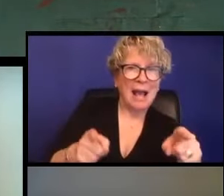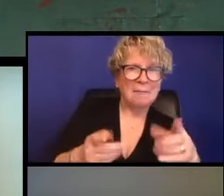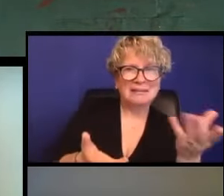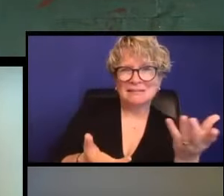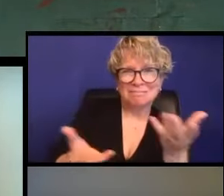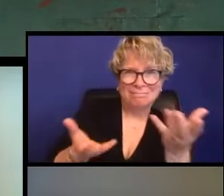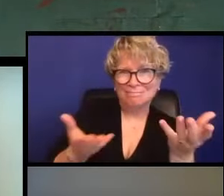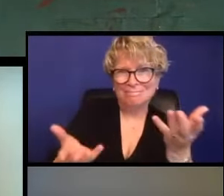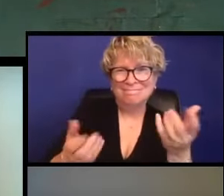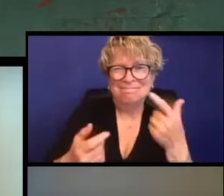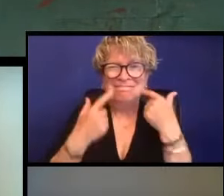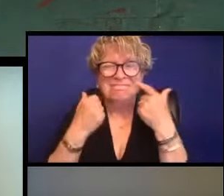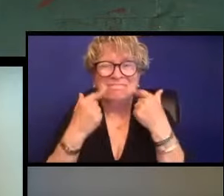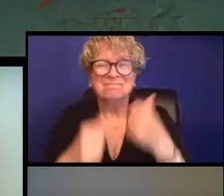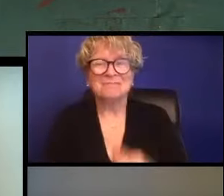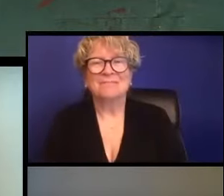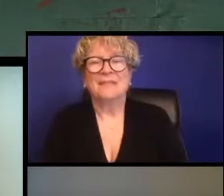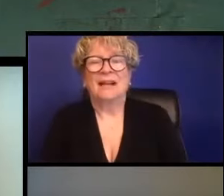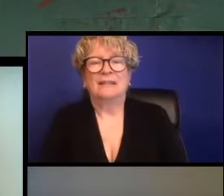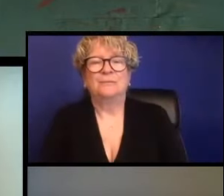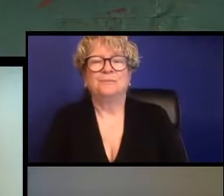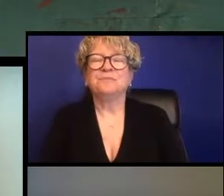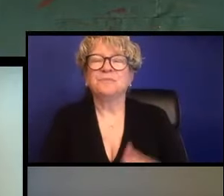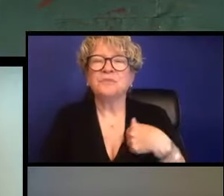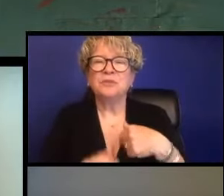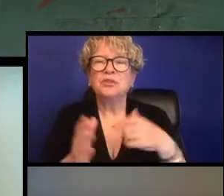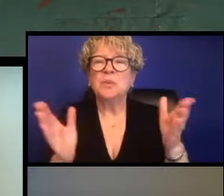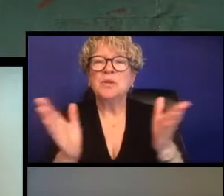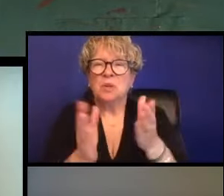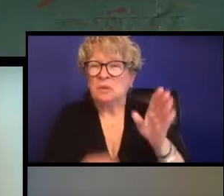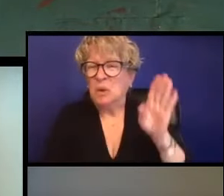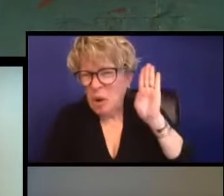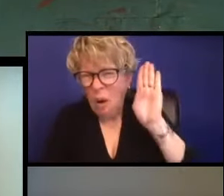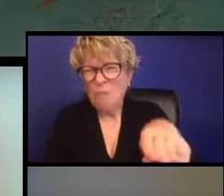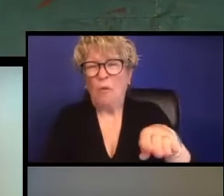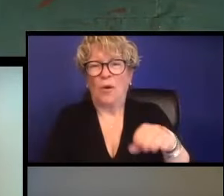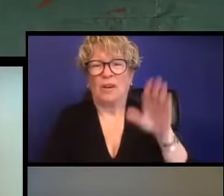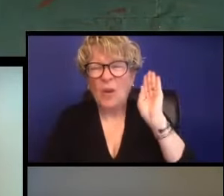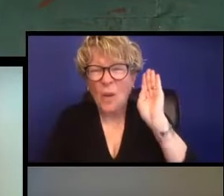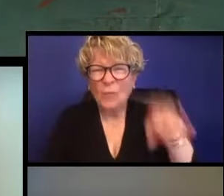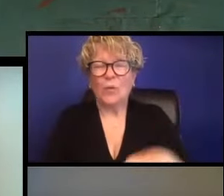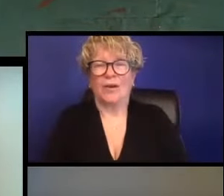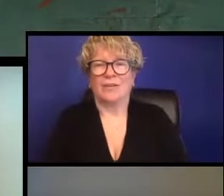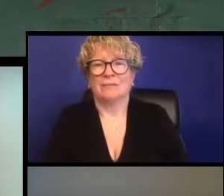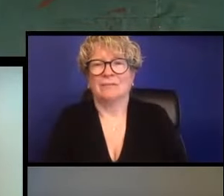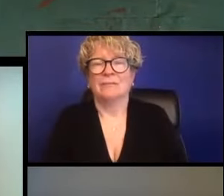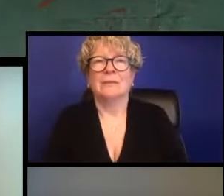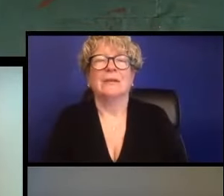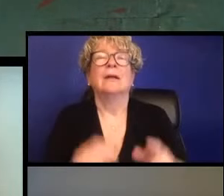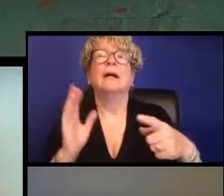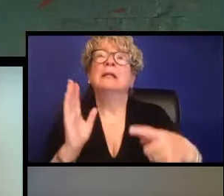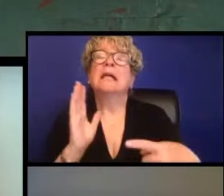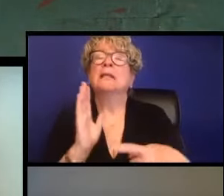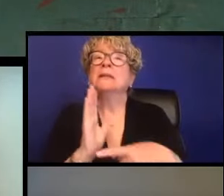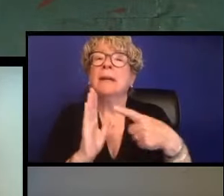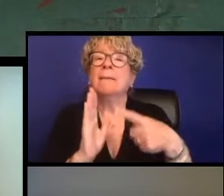So I always encourage that. You know, sometimes you see people have an idea, but they're not quite sure